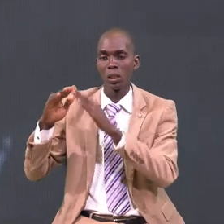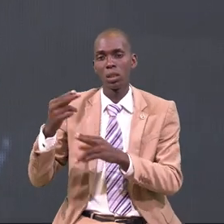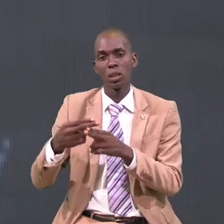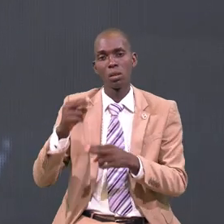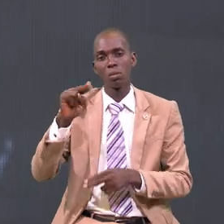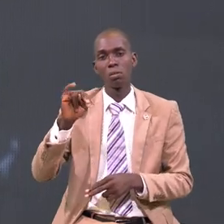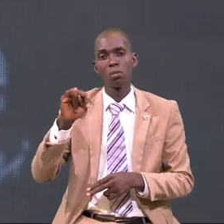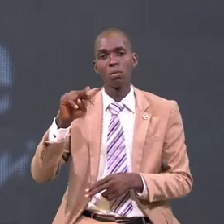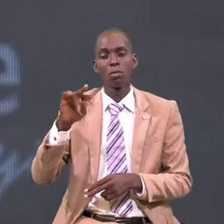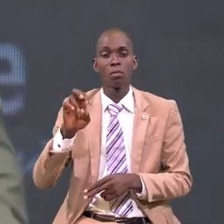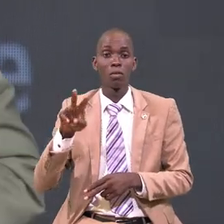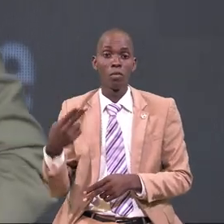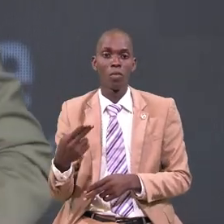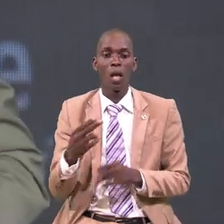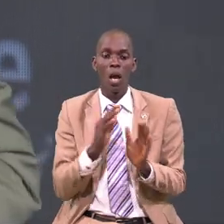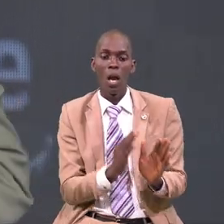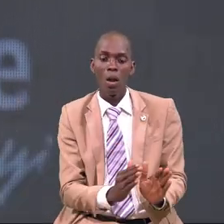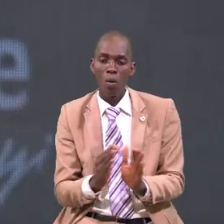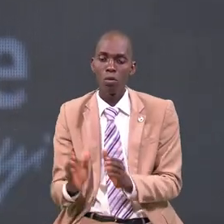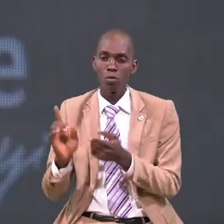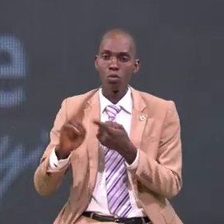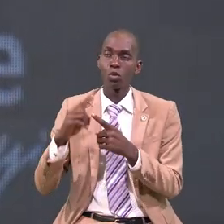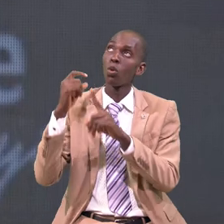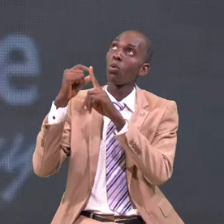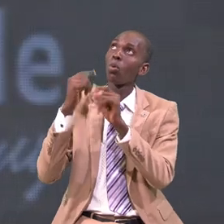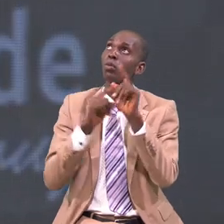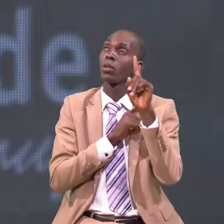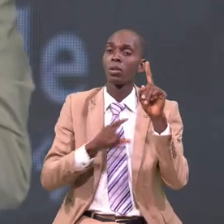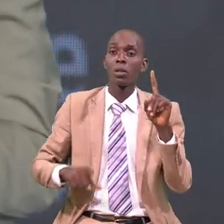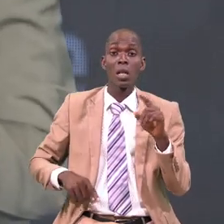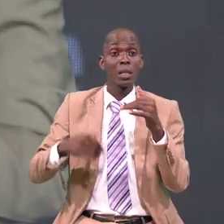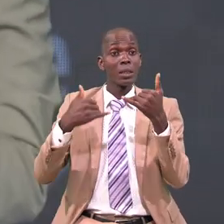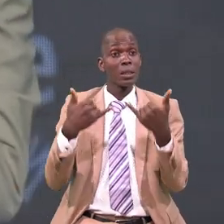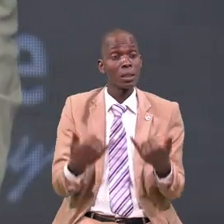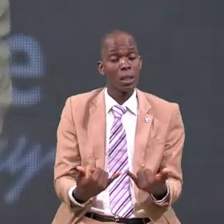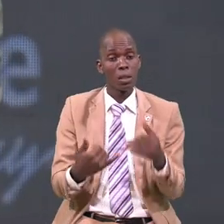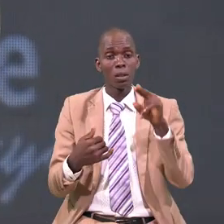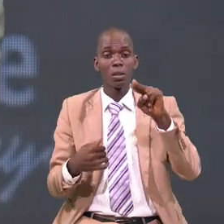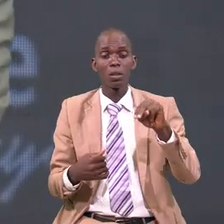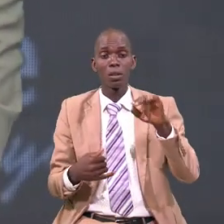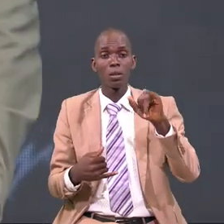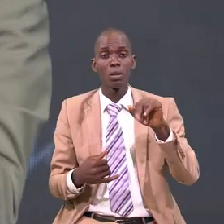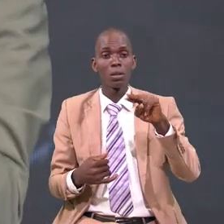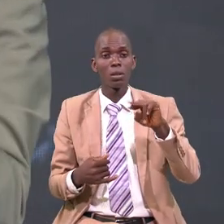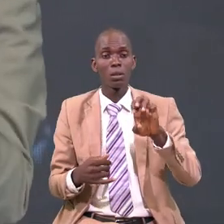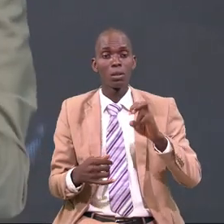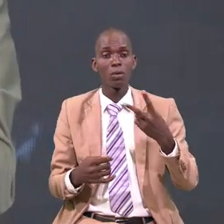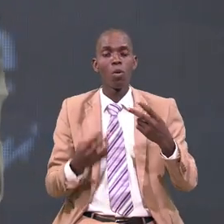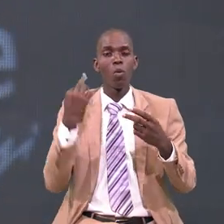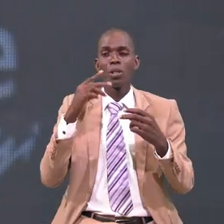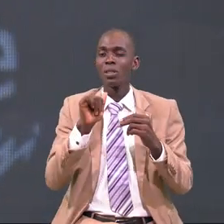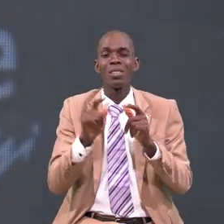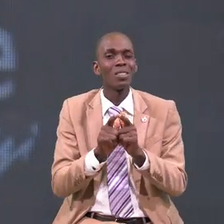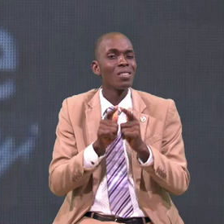according to the word of the Lord. Now Nineveh was an exceeding great city